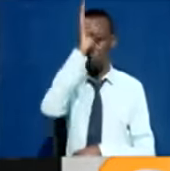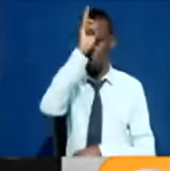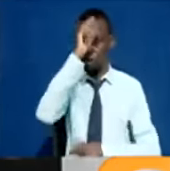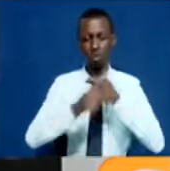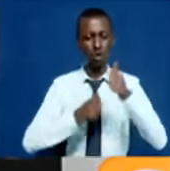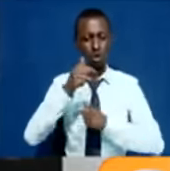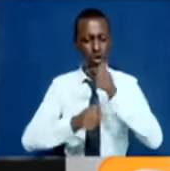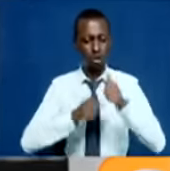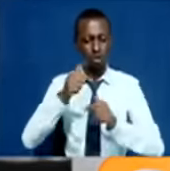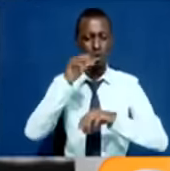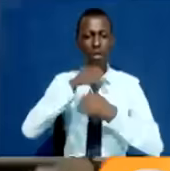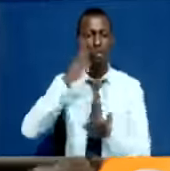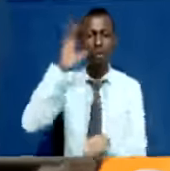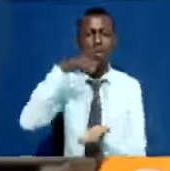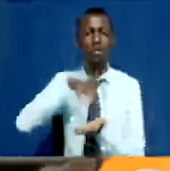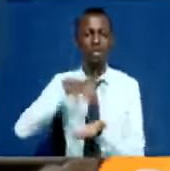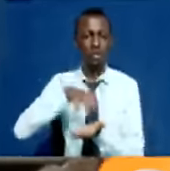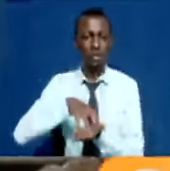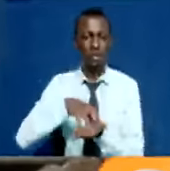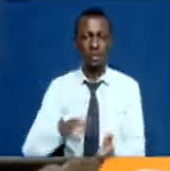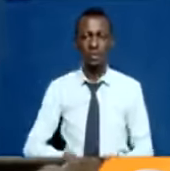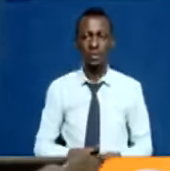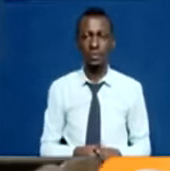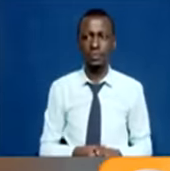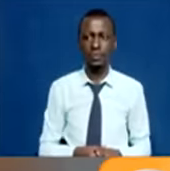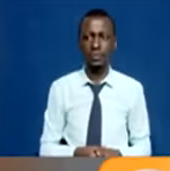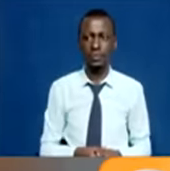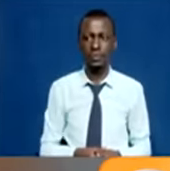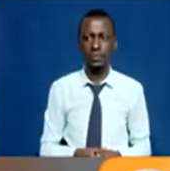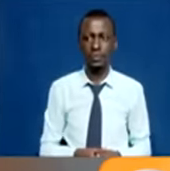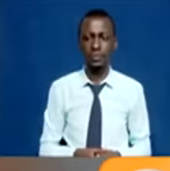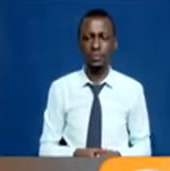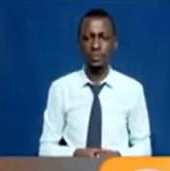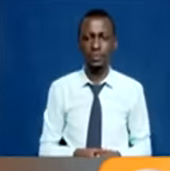process of compiling more cases. Ben Kirui, Citizen TV, Nairobi.